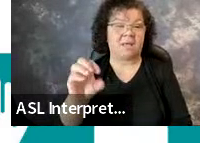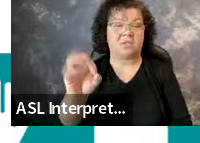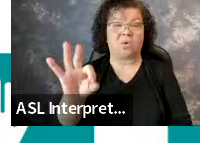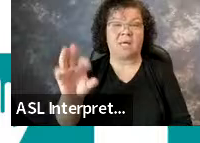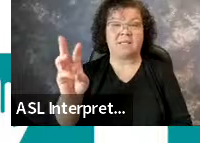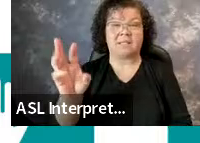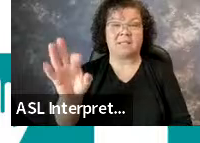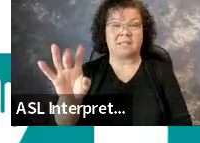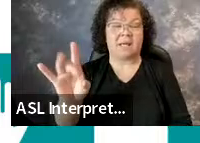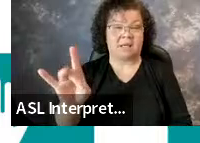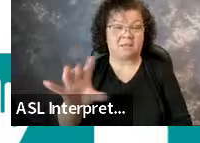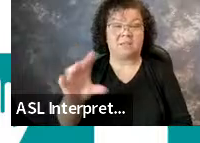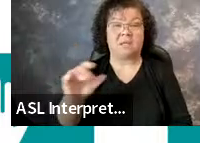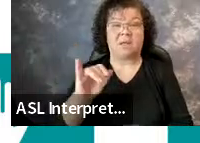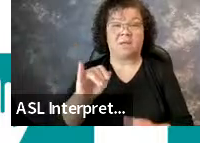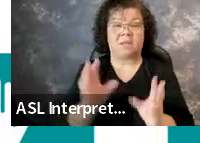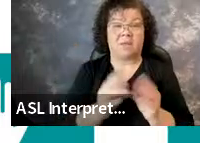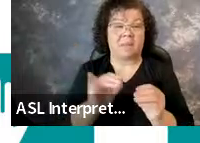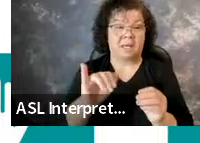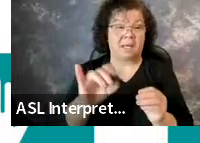1-408-638-0968. The meeting ID is